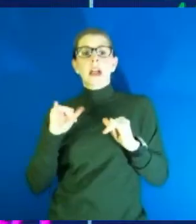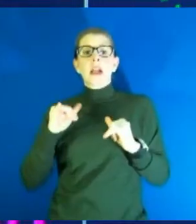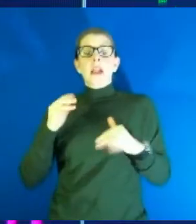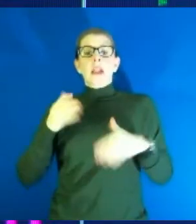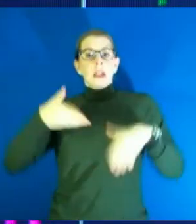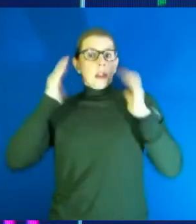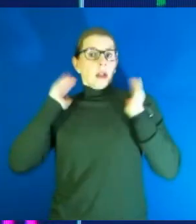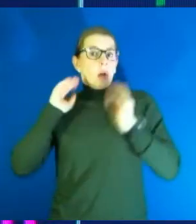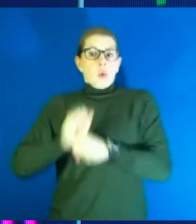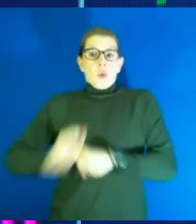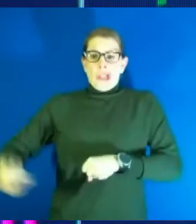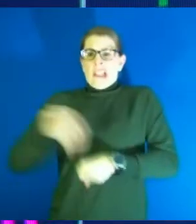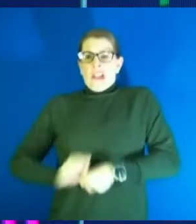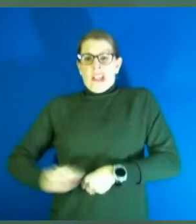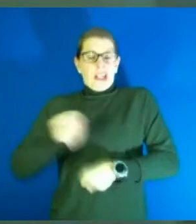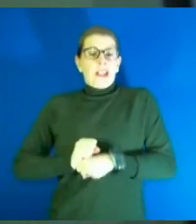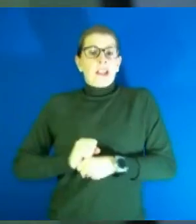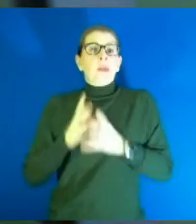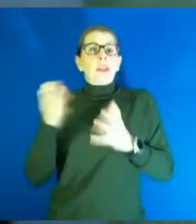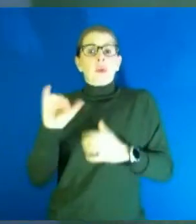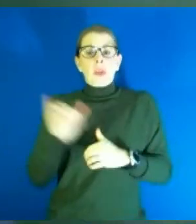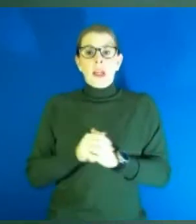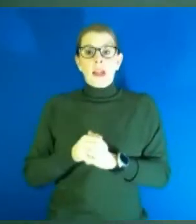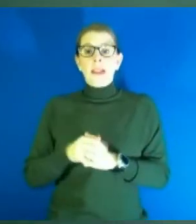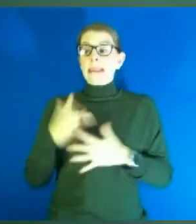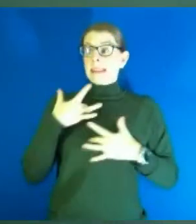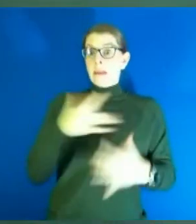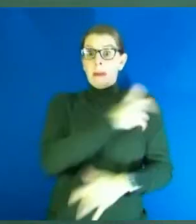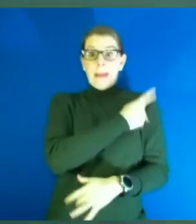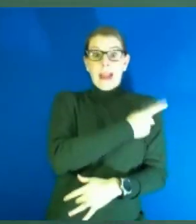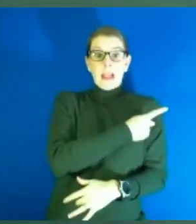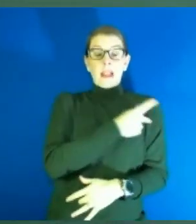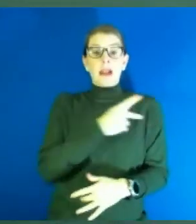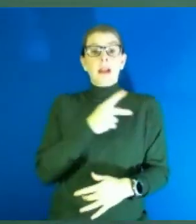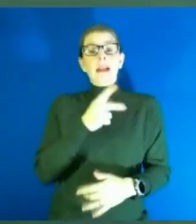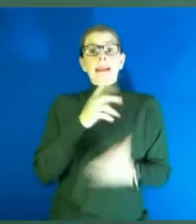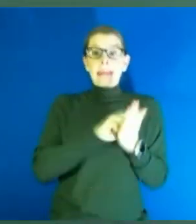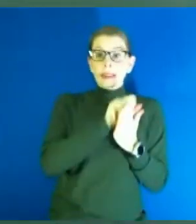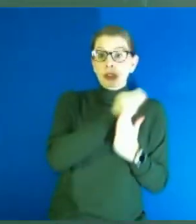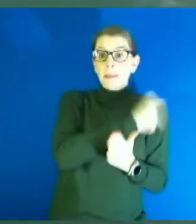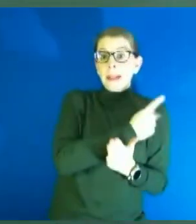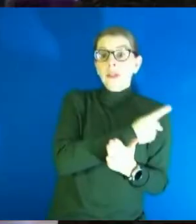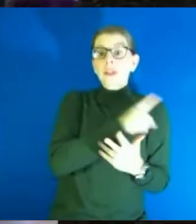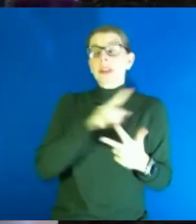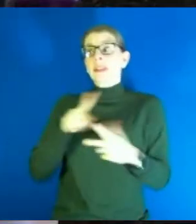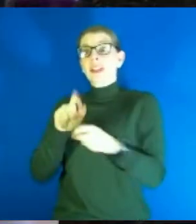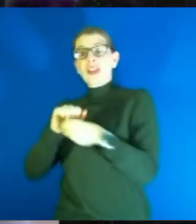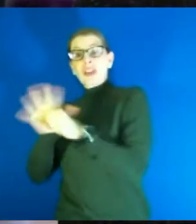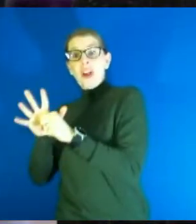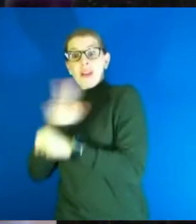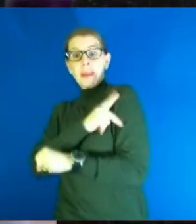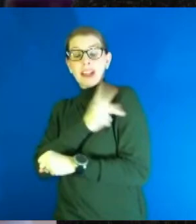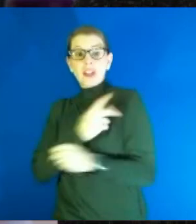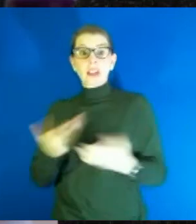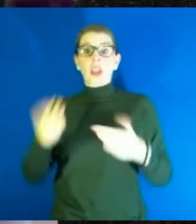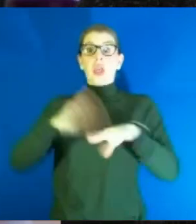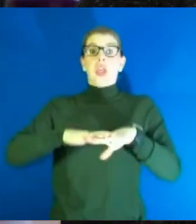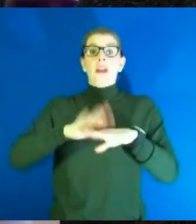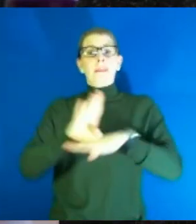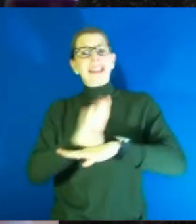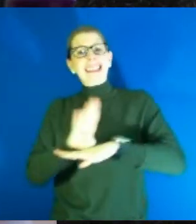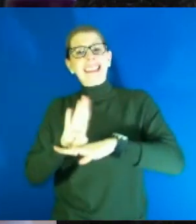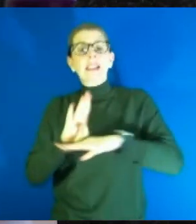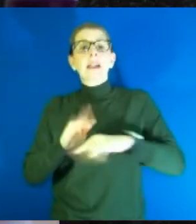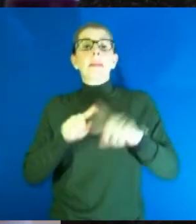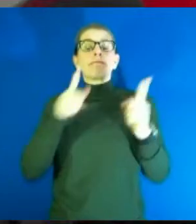We still are seeing all of our typical patients, like patients with cancer, and then also COVID patients. So it's been very busy, but luckily